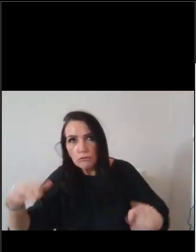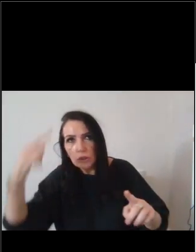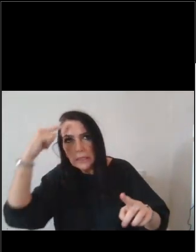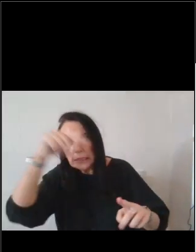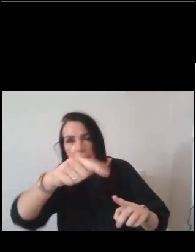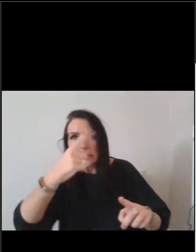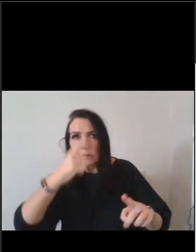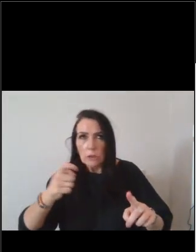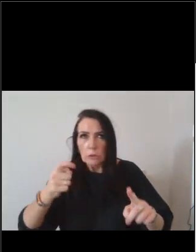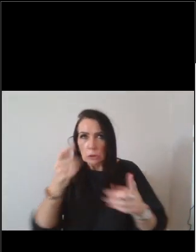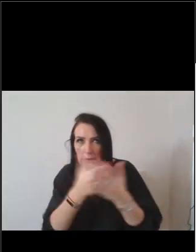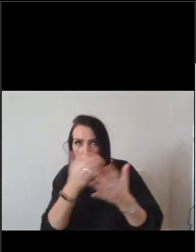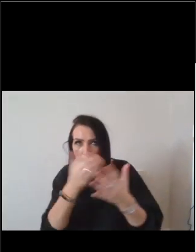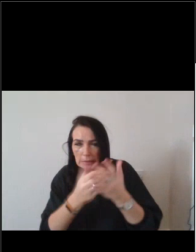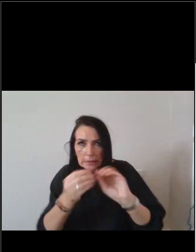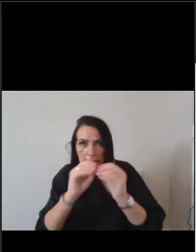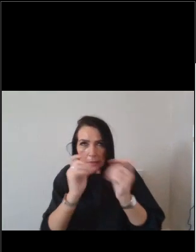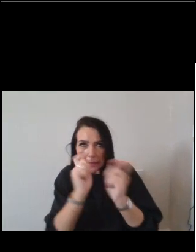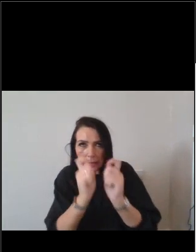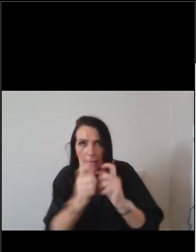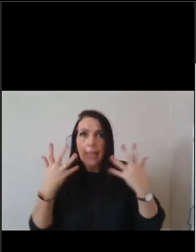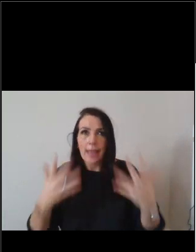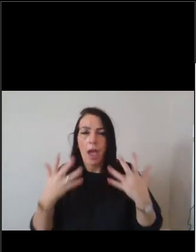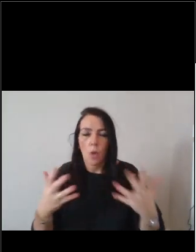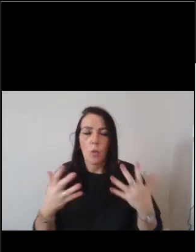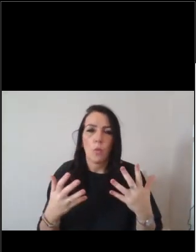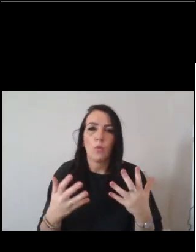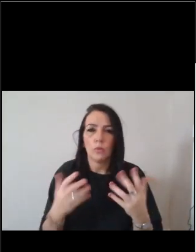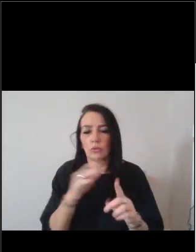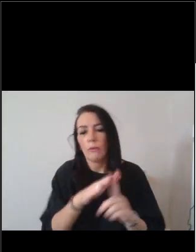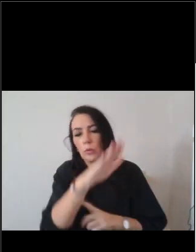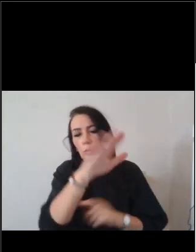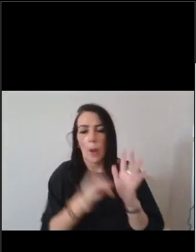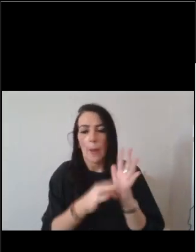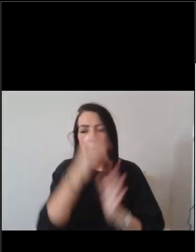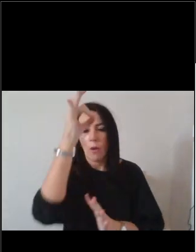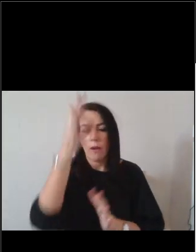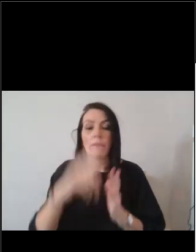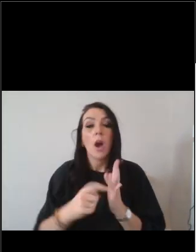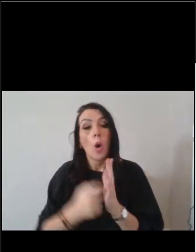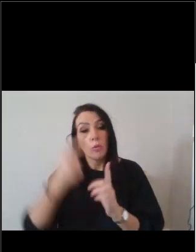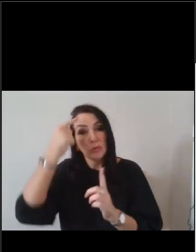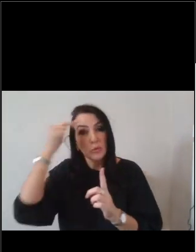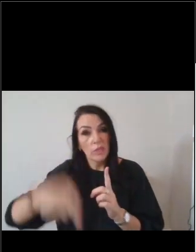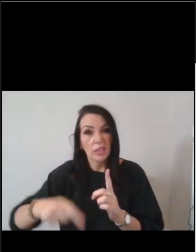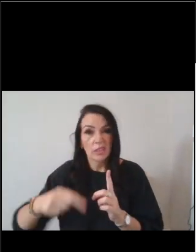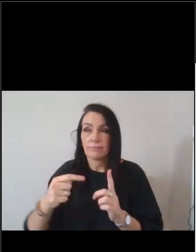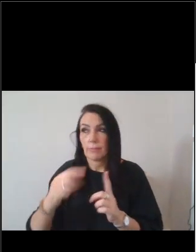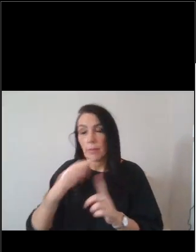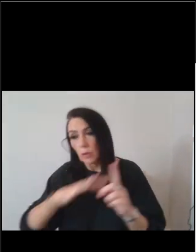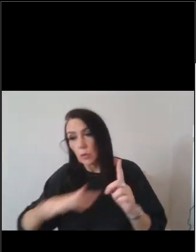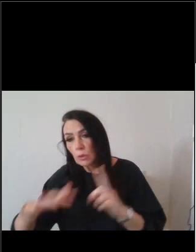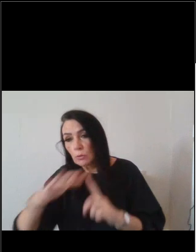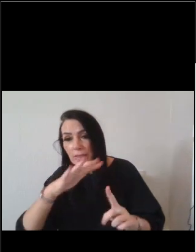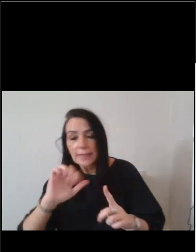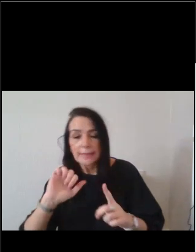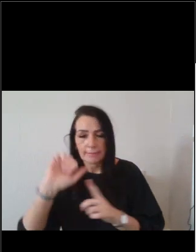needs. Or you might have seen it as the long-term viability of a community, institution, or societal